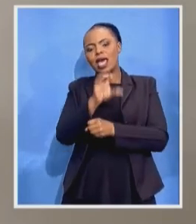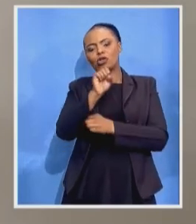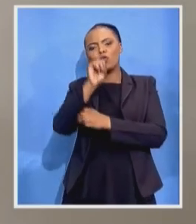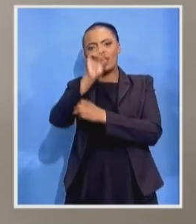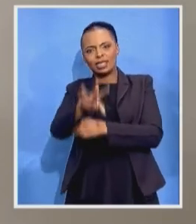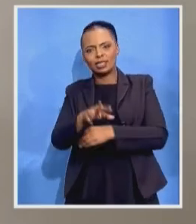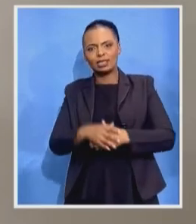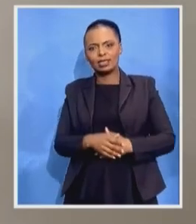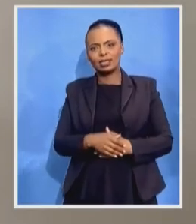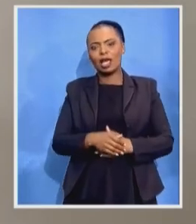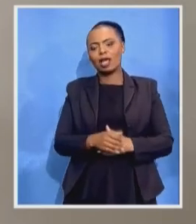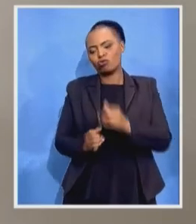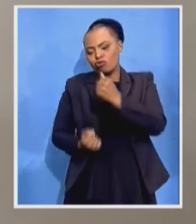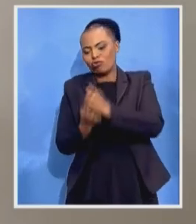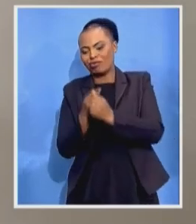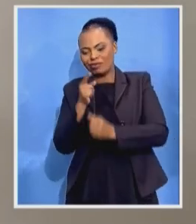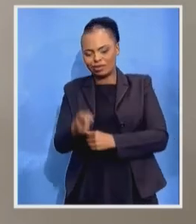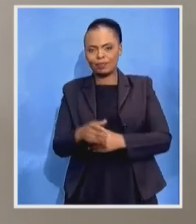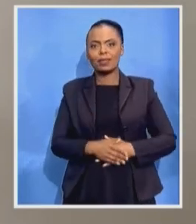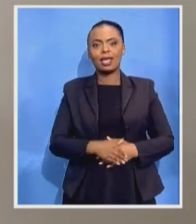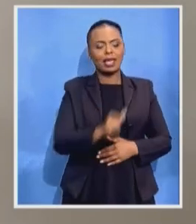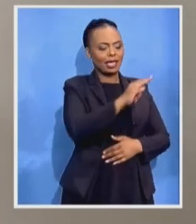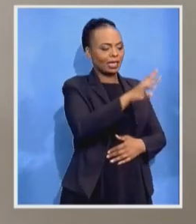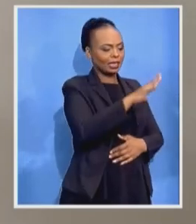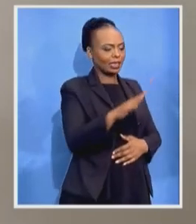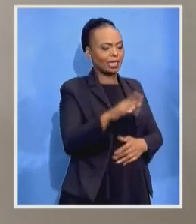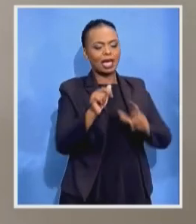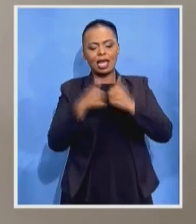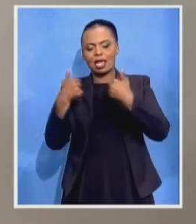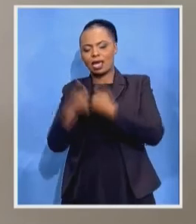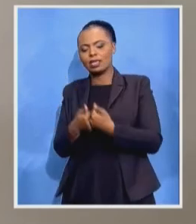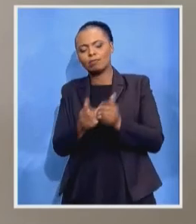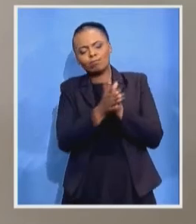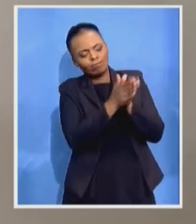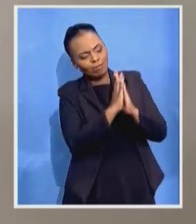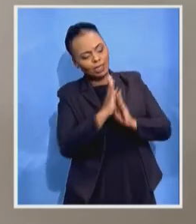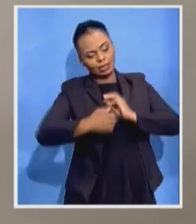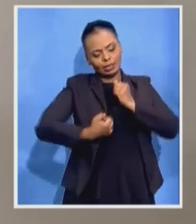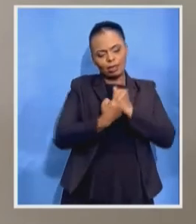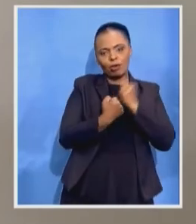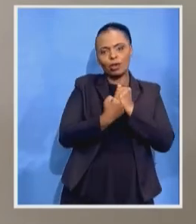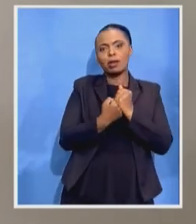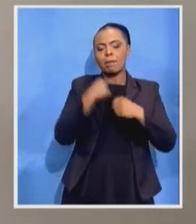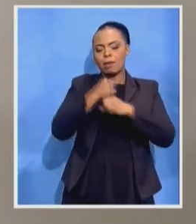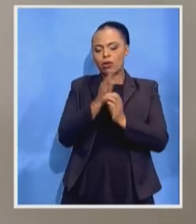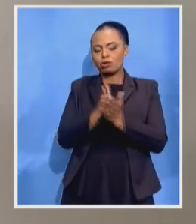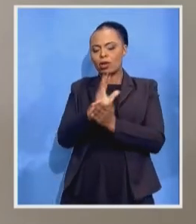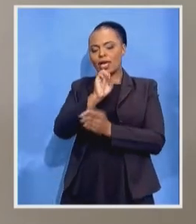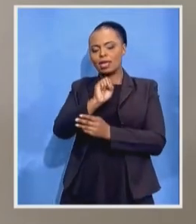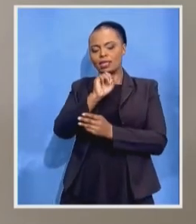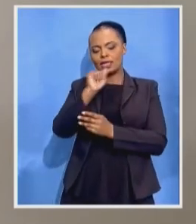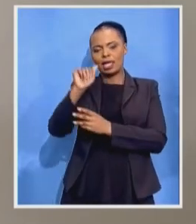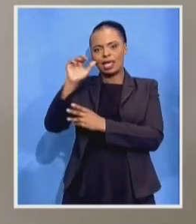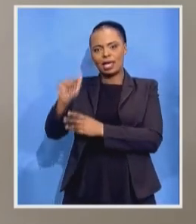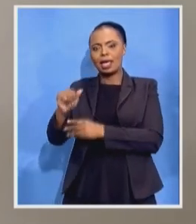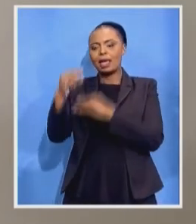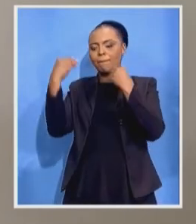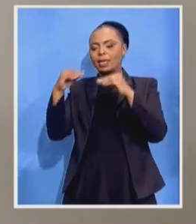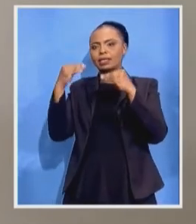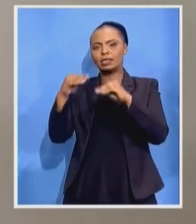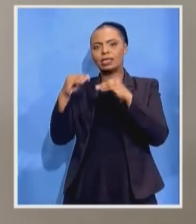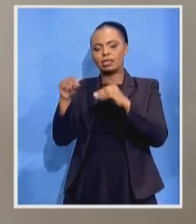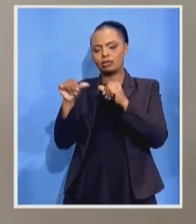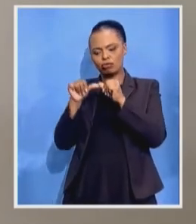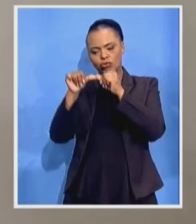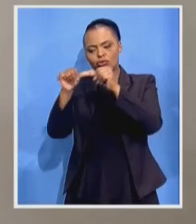called for support to ensure that the SAA business rescue process becomes successful, we never said